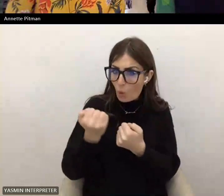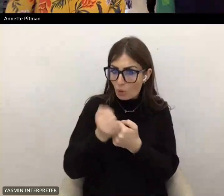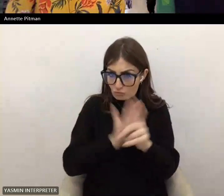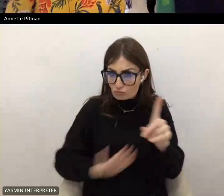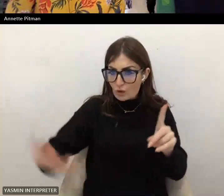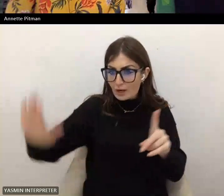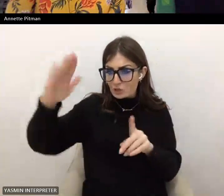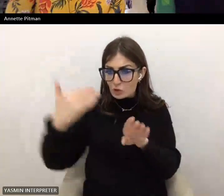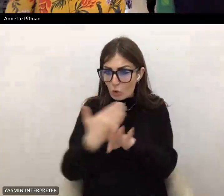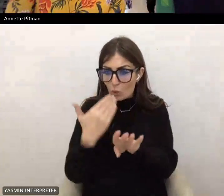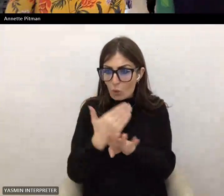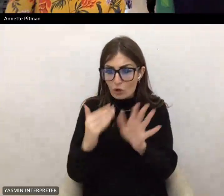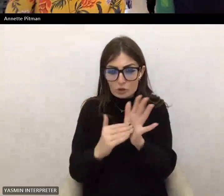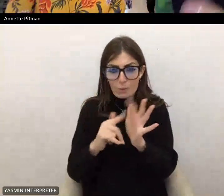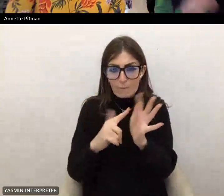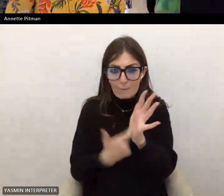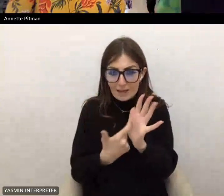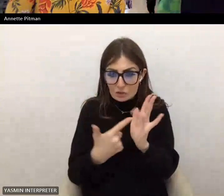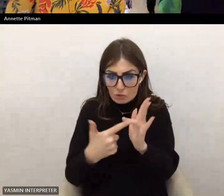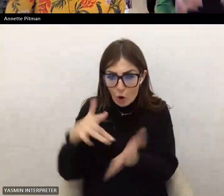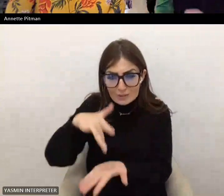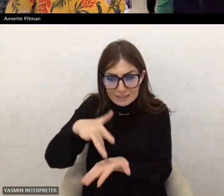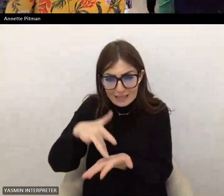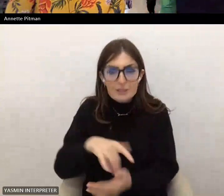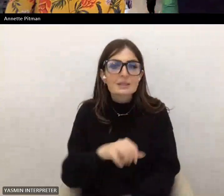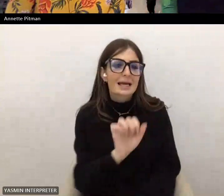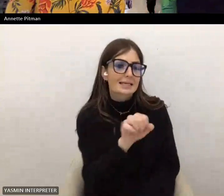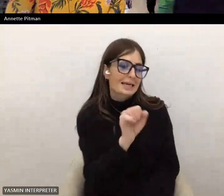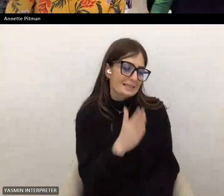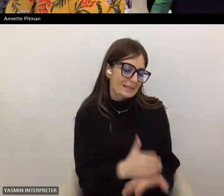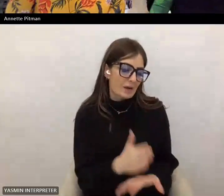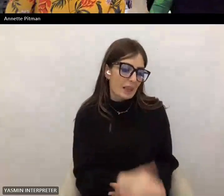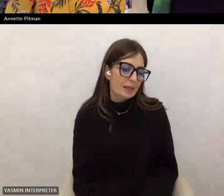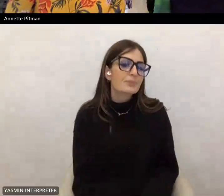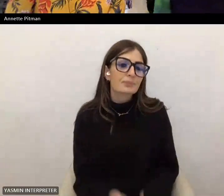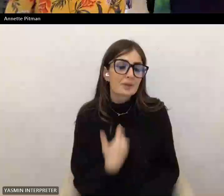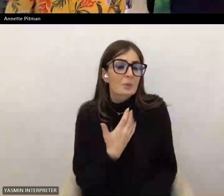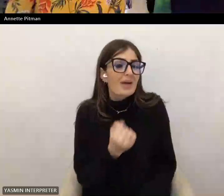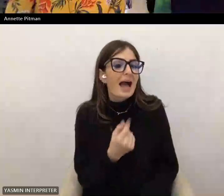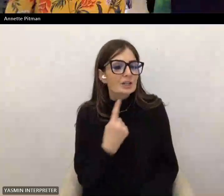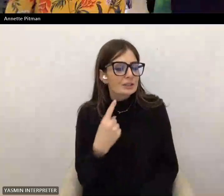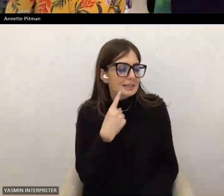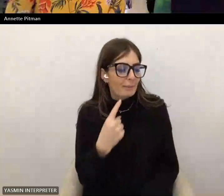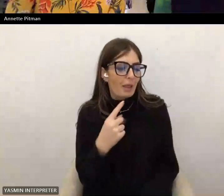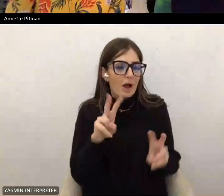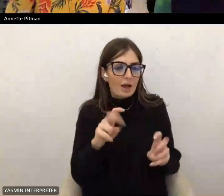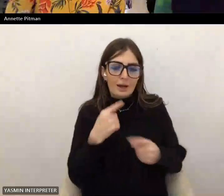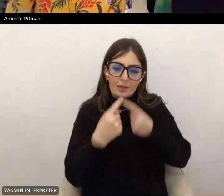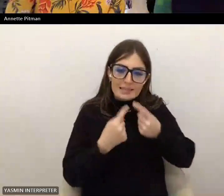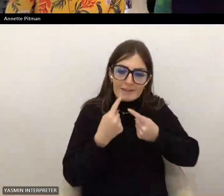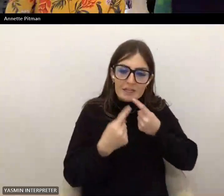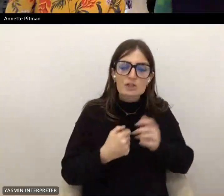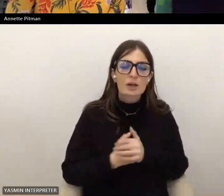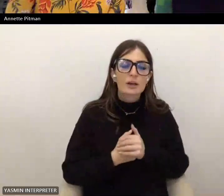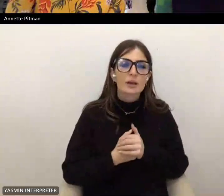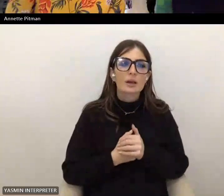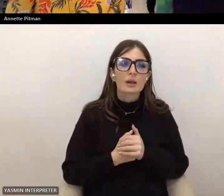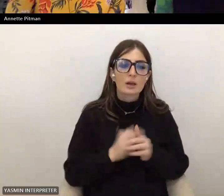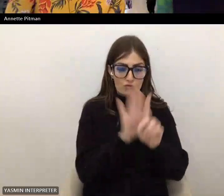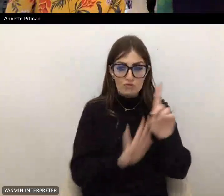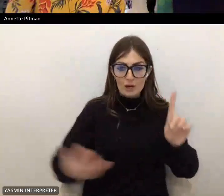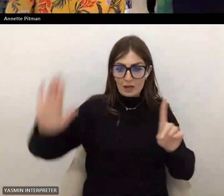to metropolitan centres. Yes, absolutely. We've actually simplified the definition. So regional will